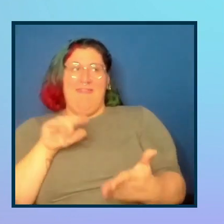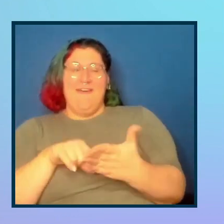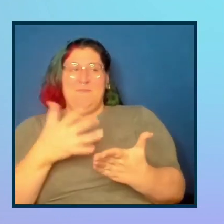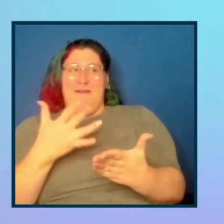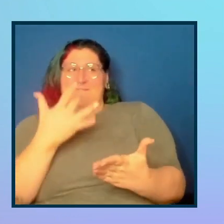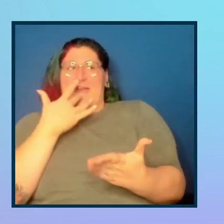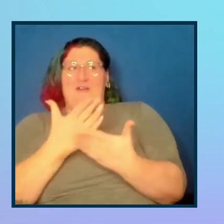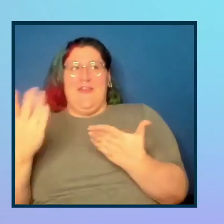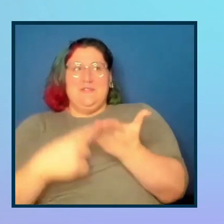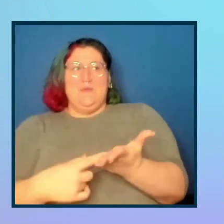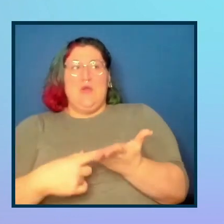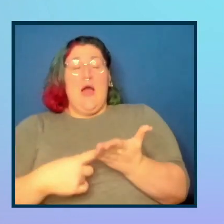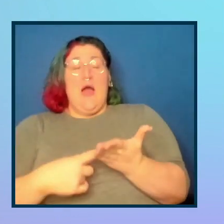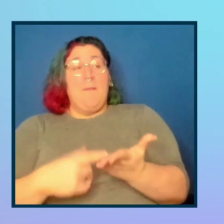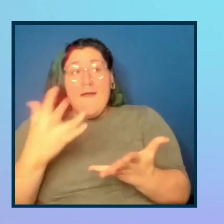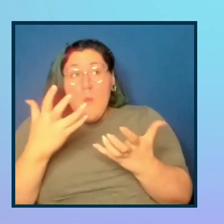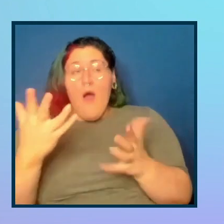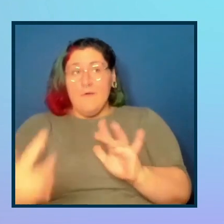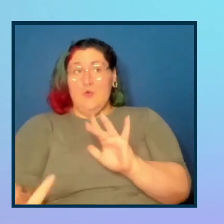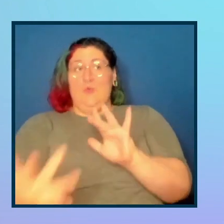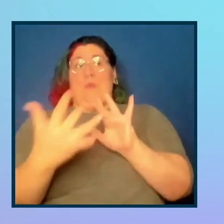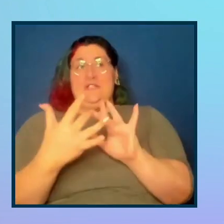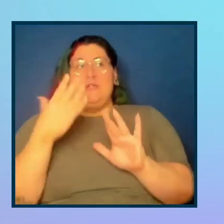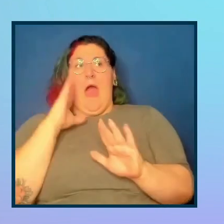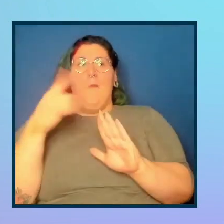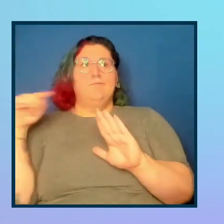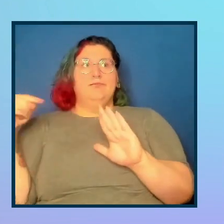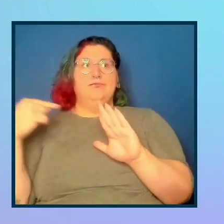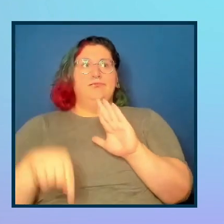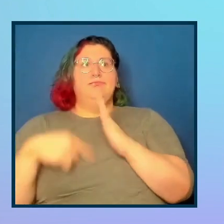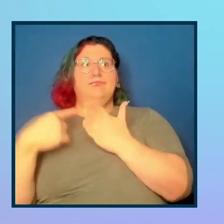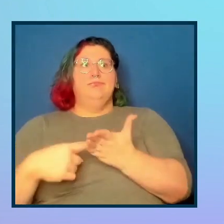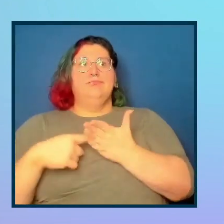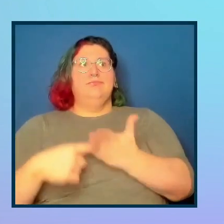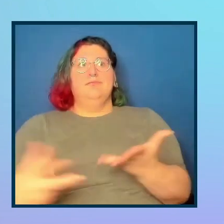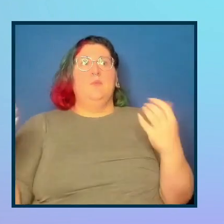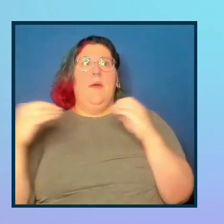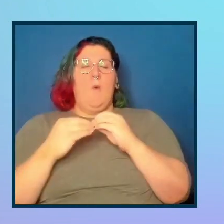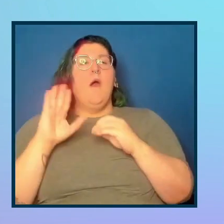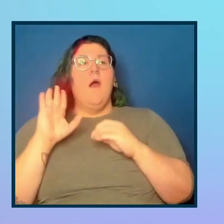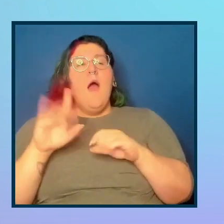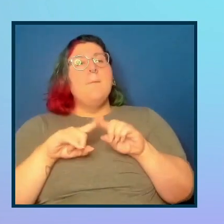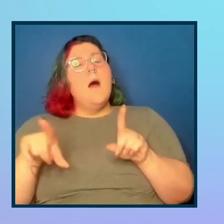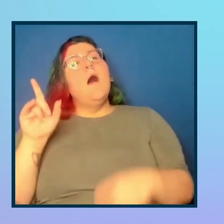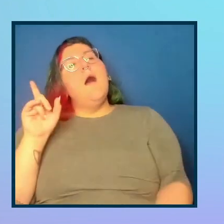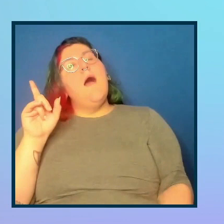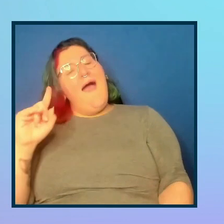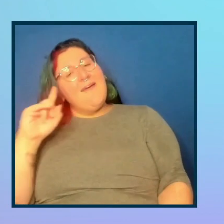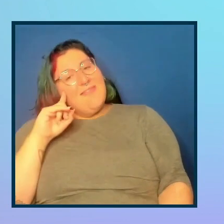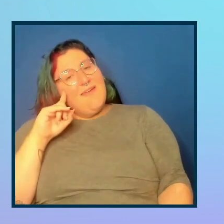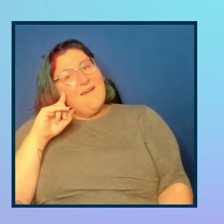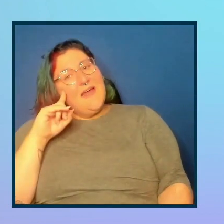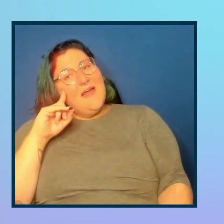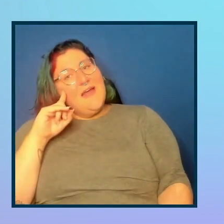out to me. I will go way more in depth into this. I think inside of this, what we really need to do is make sure that we're